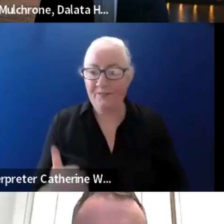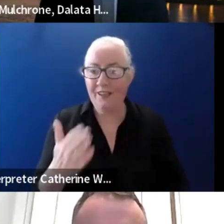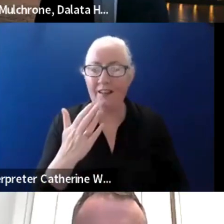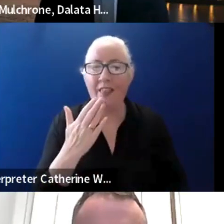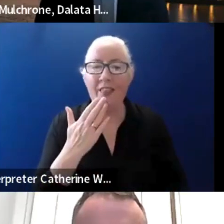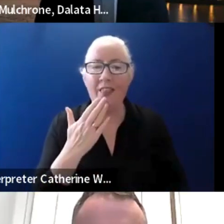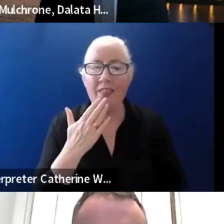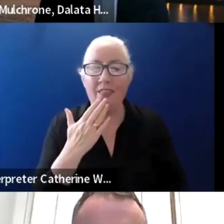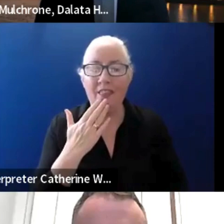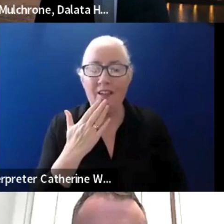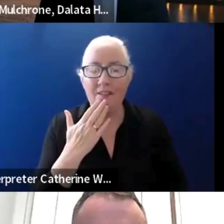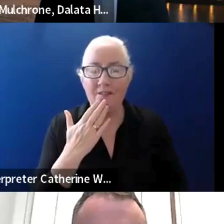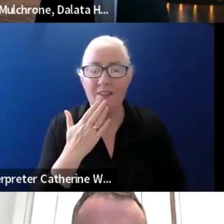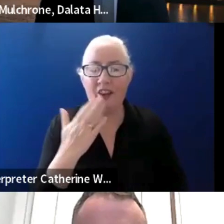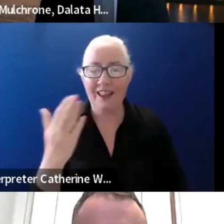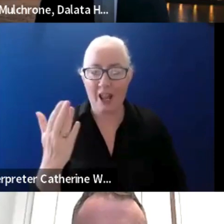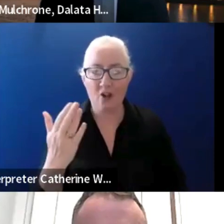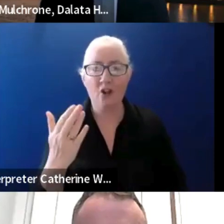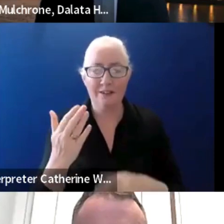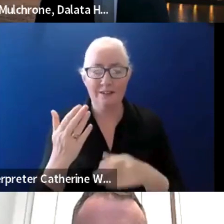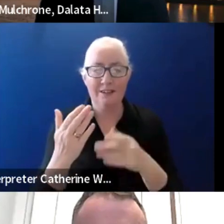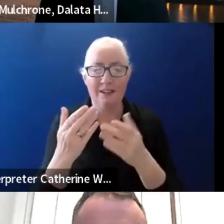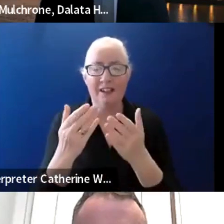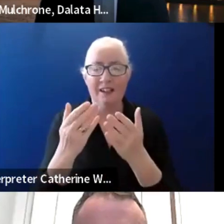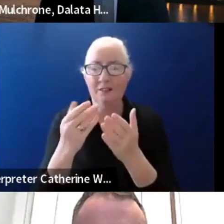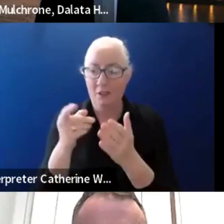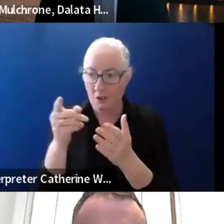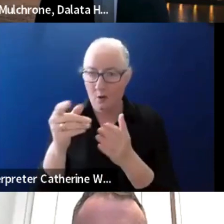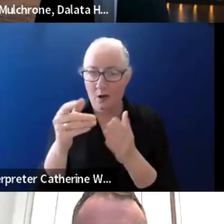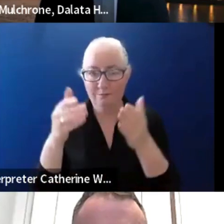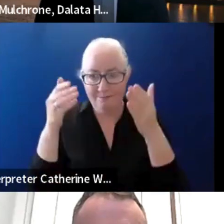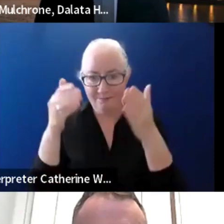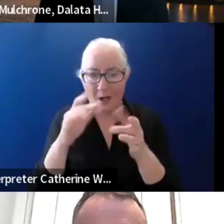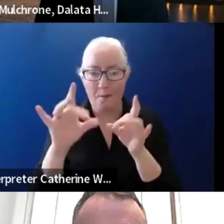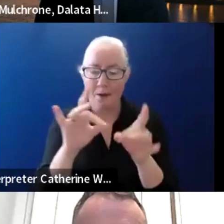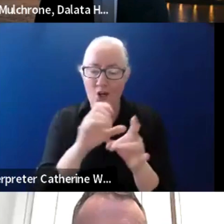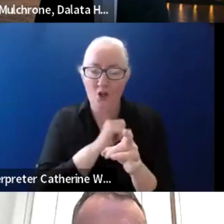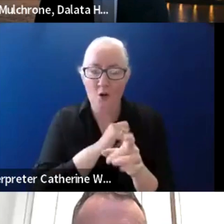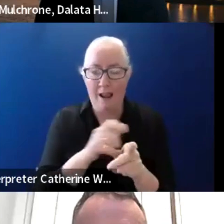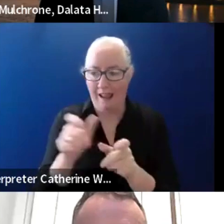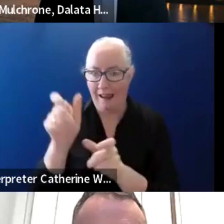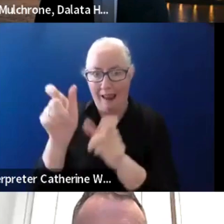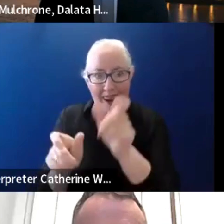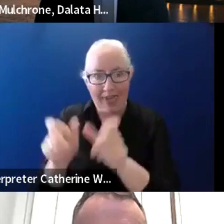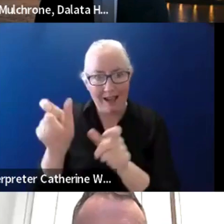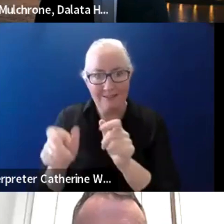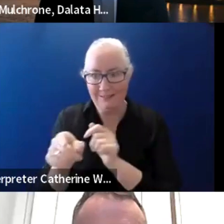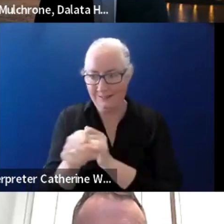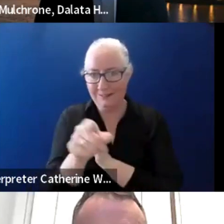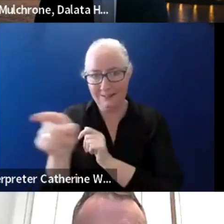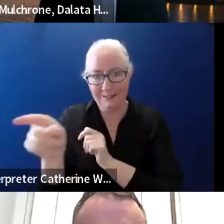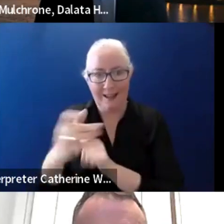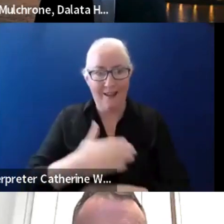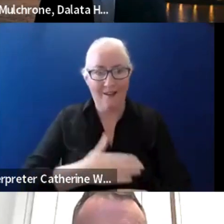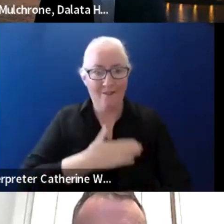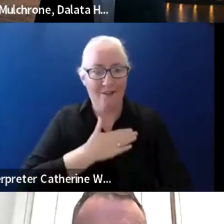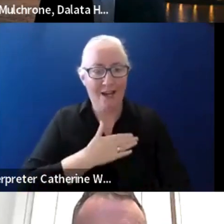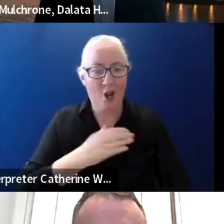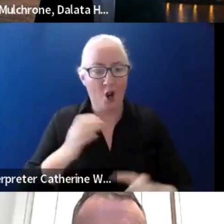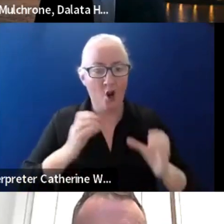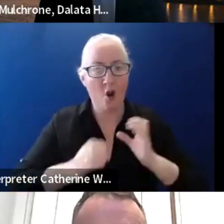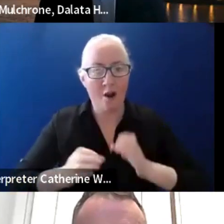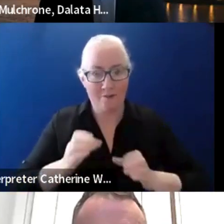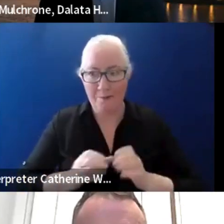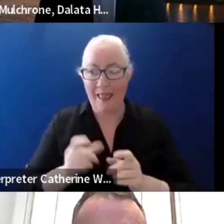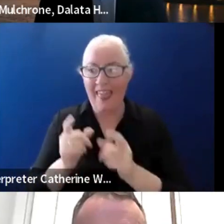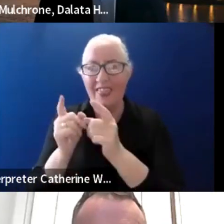perspective of the customer-centric approach, and actually looking and making sure that your clients feel comfortable. Because I think